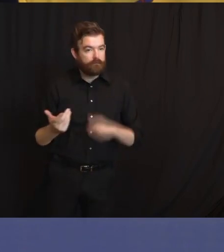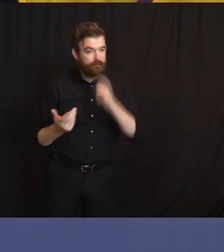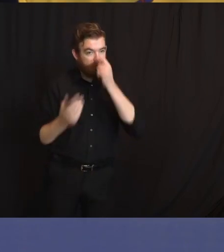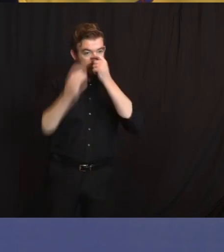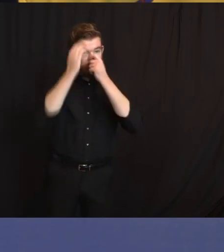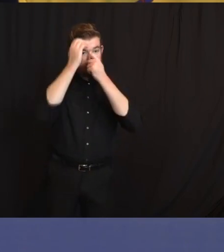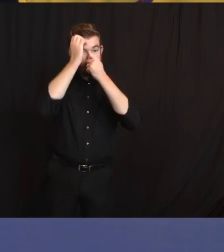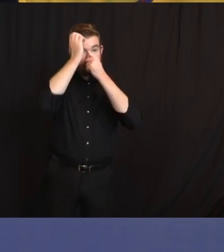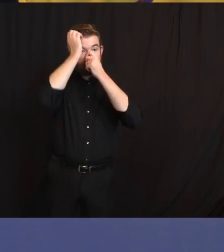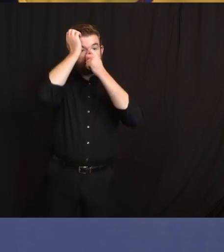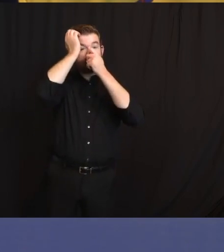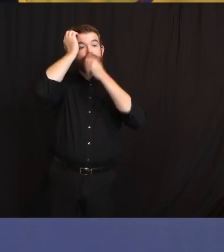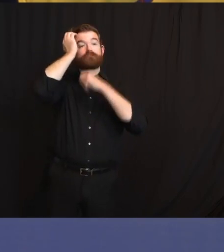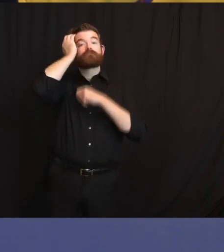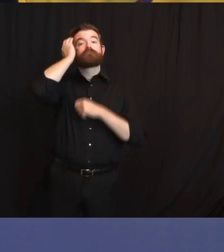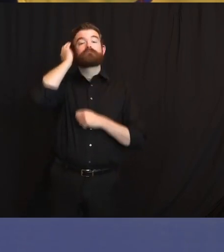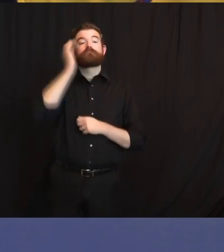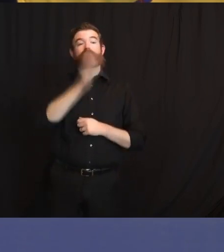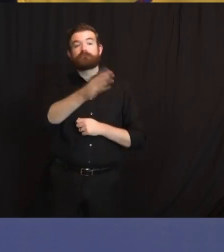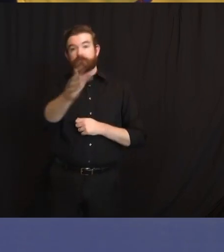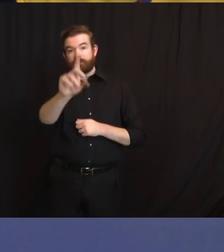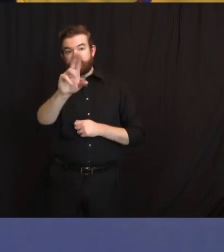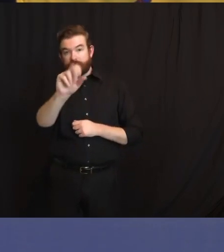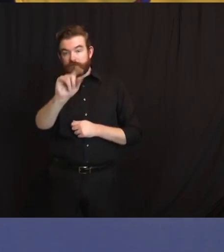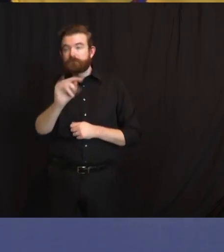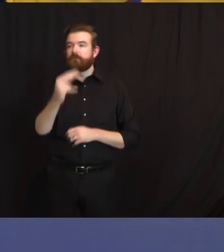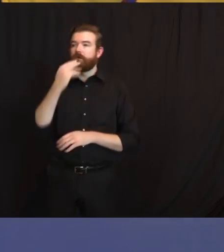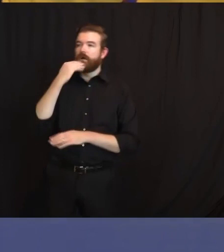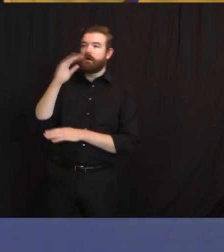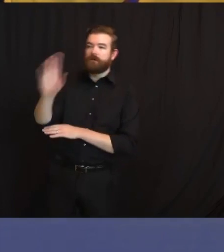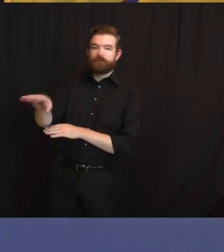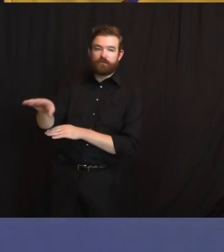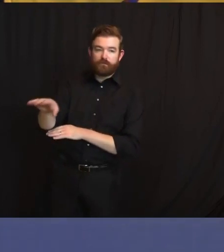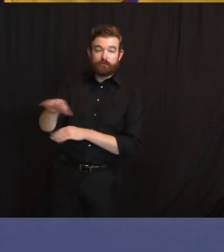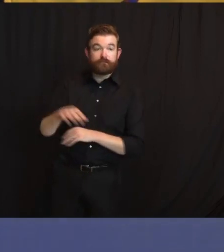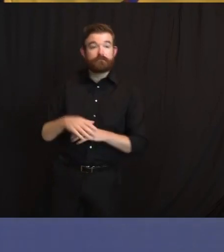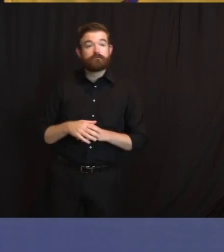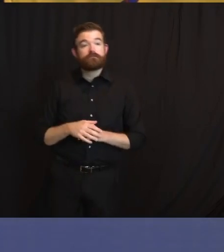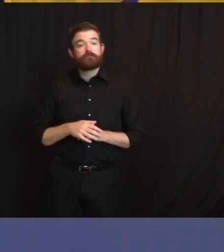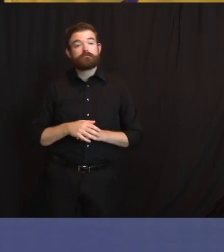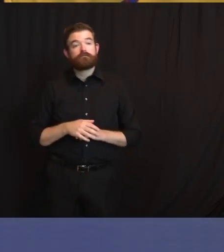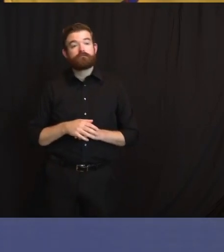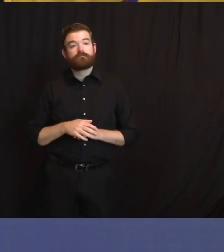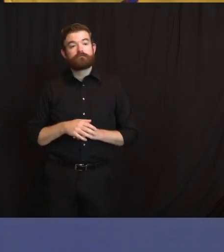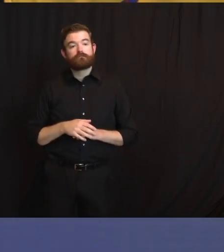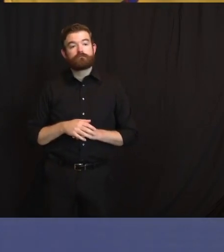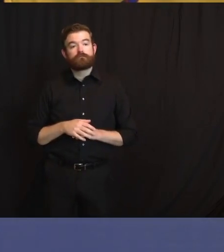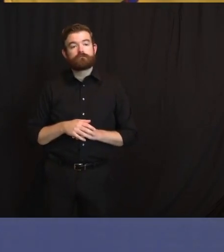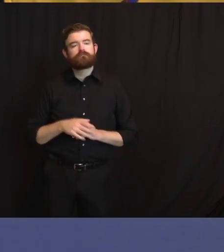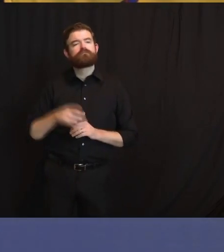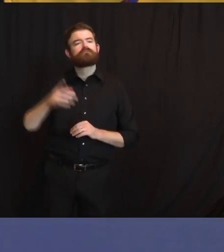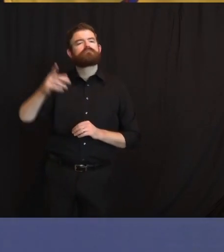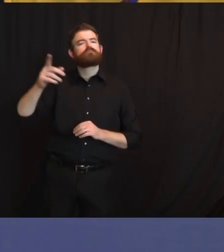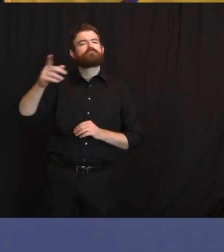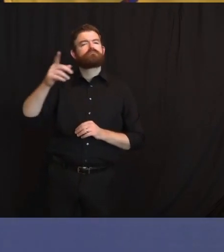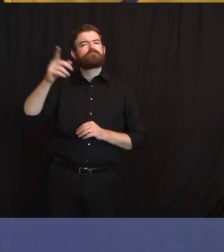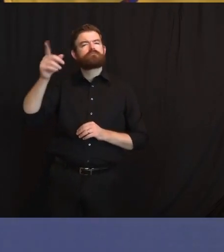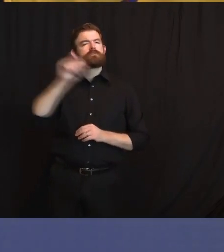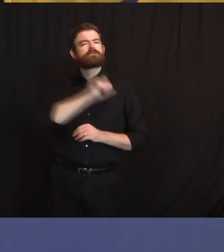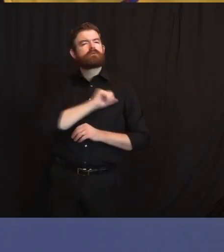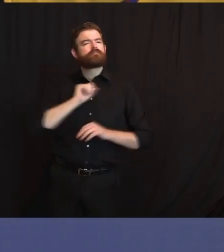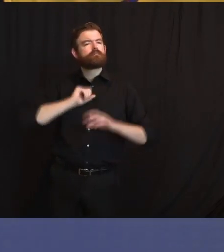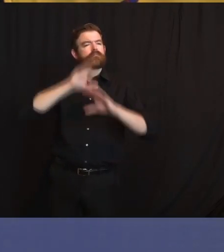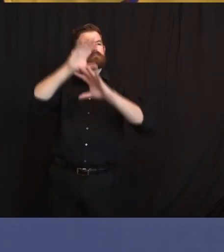good afternoon. Good afternoon. Well, you signed the Senate President and NJEA bill that offers teachers new health